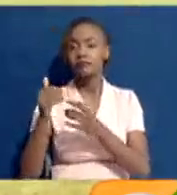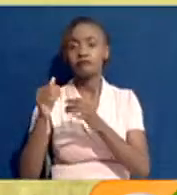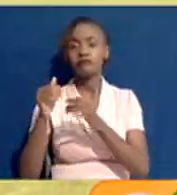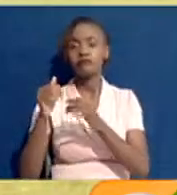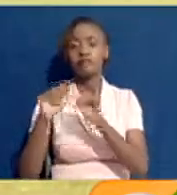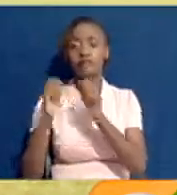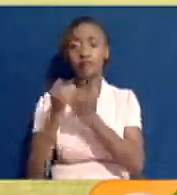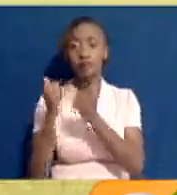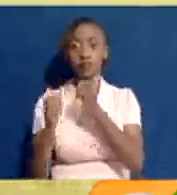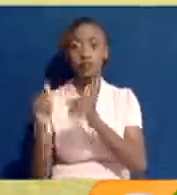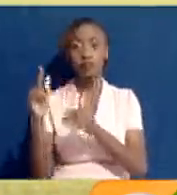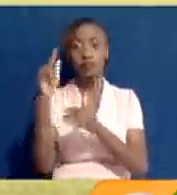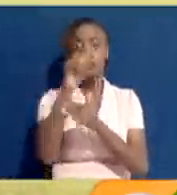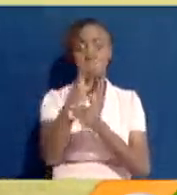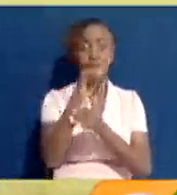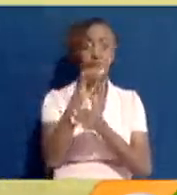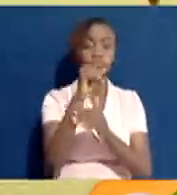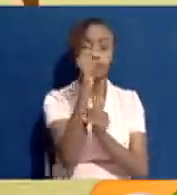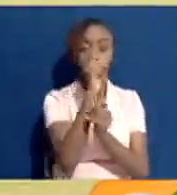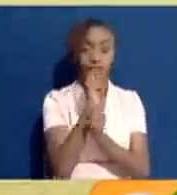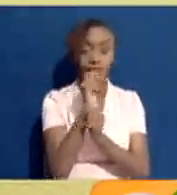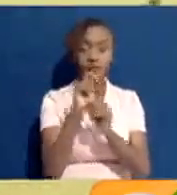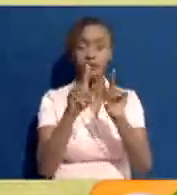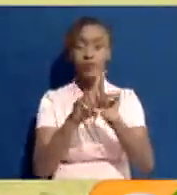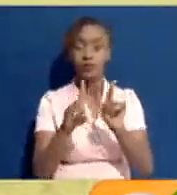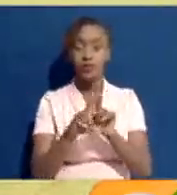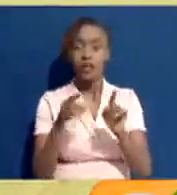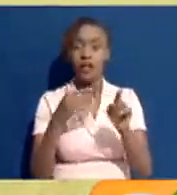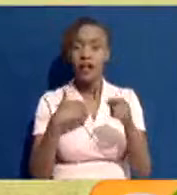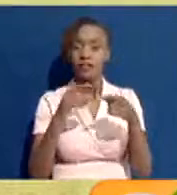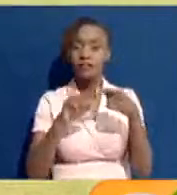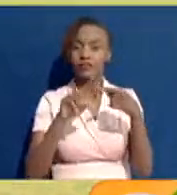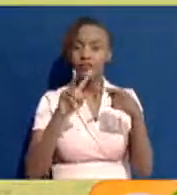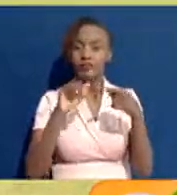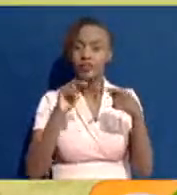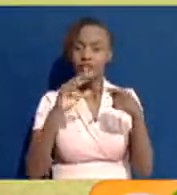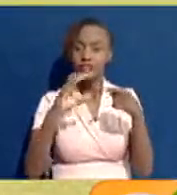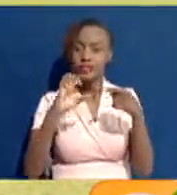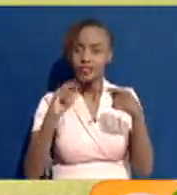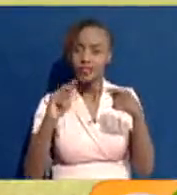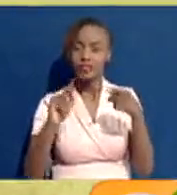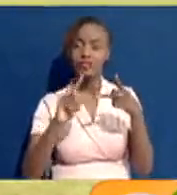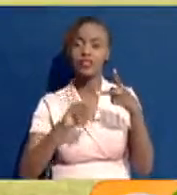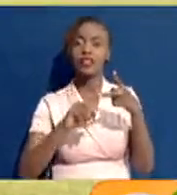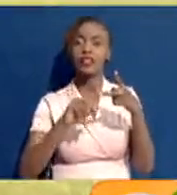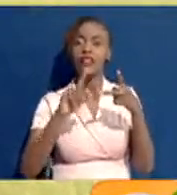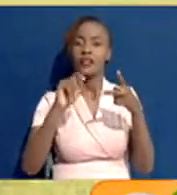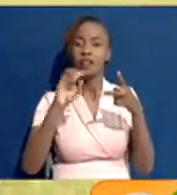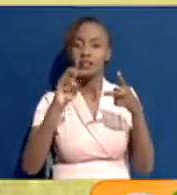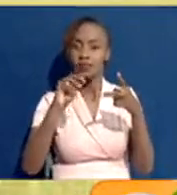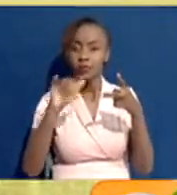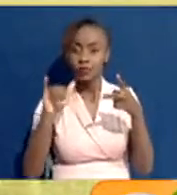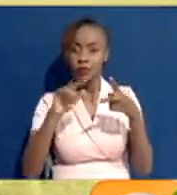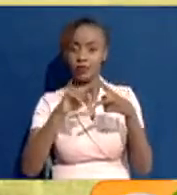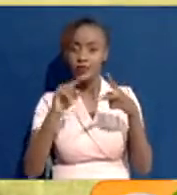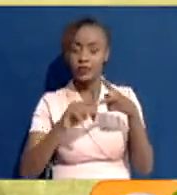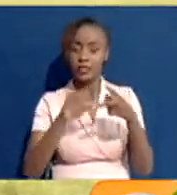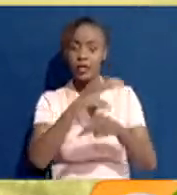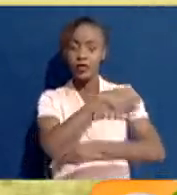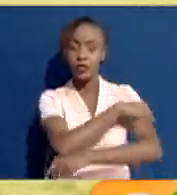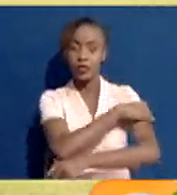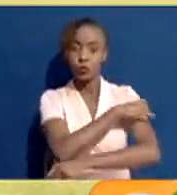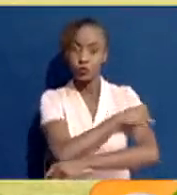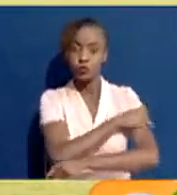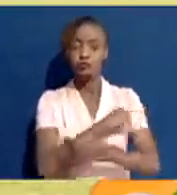siku ya Alhamisi. Kocha huyo amewateua Vincent Onyala na Tony Omondi kama manahodha wapya.